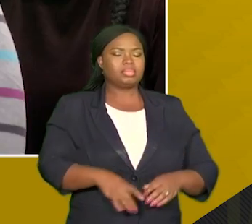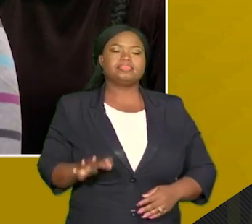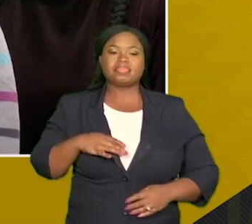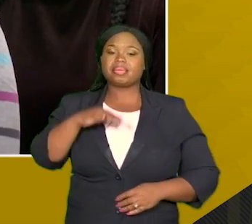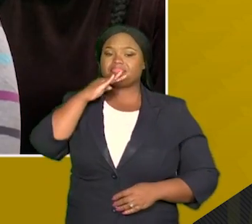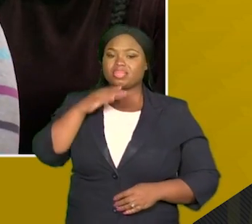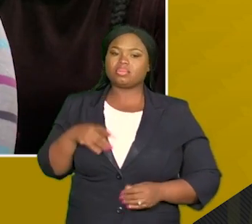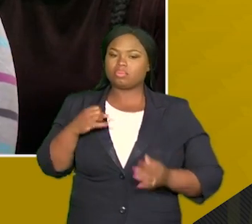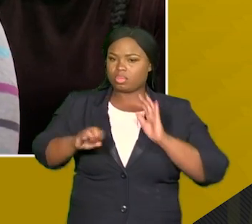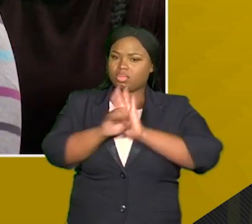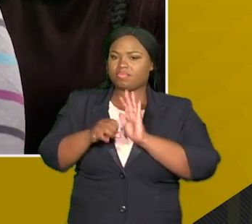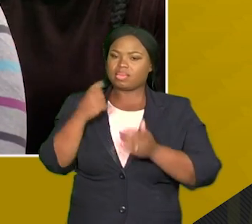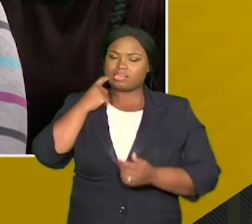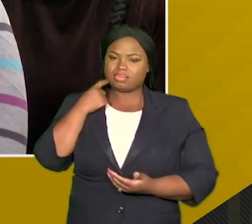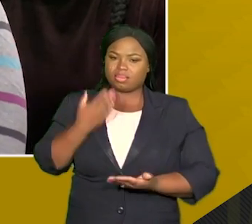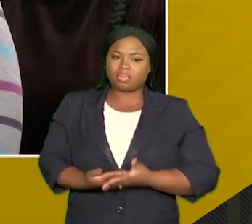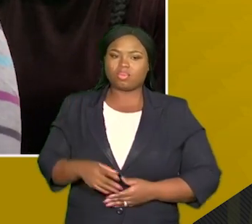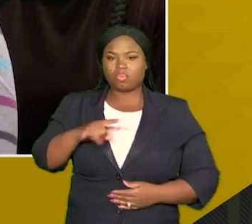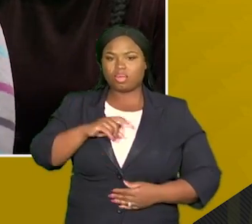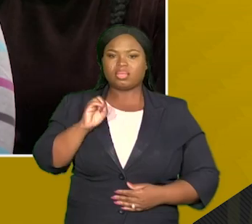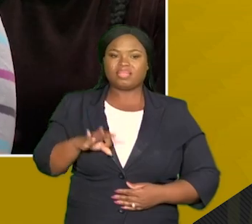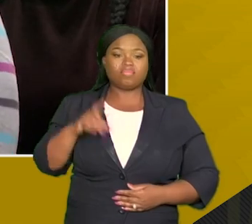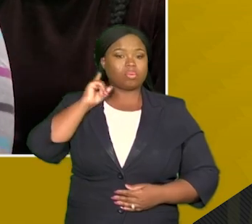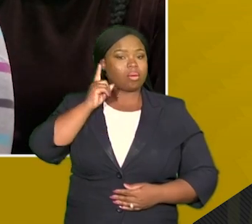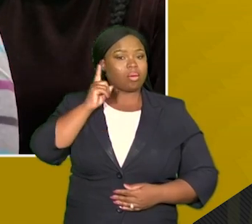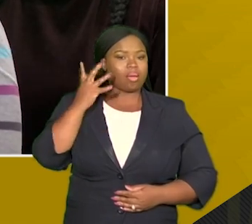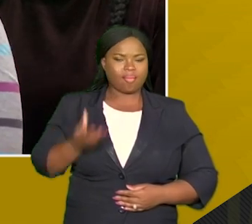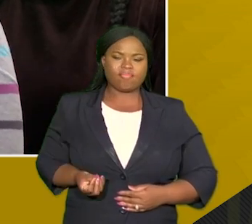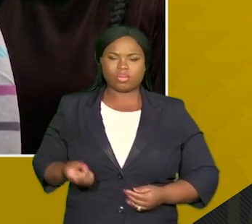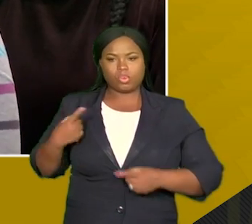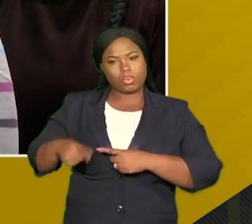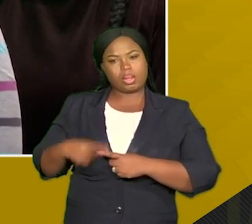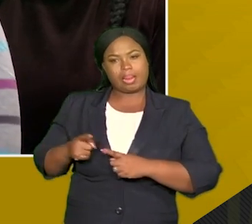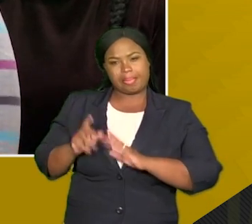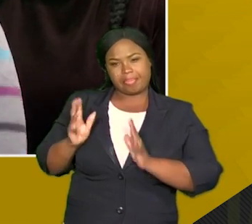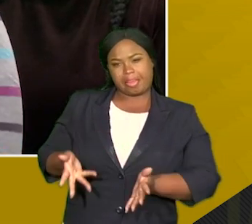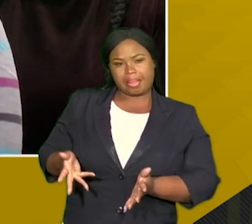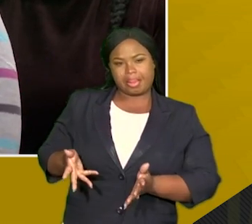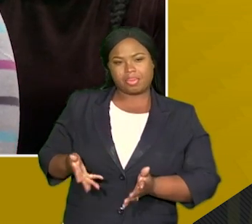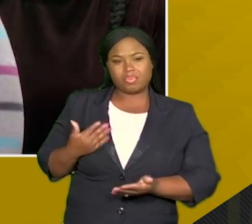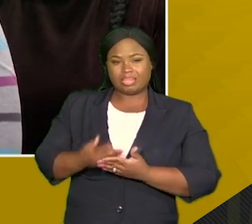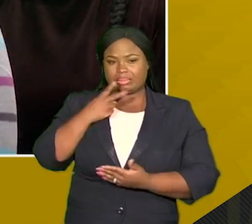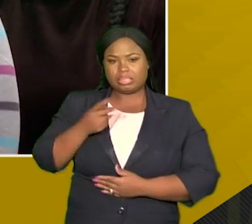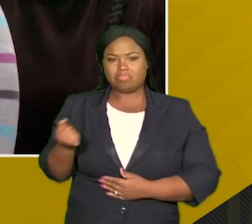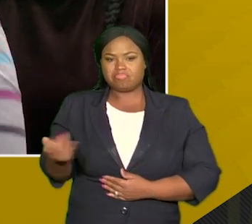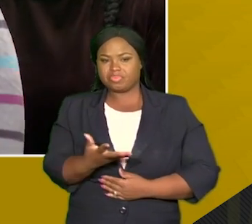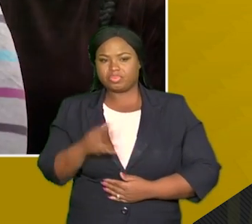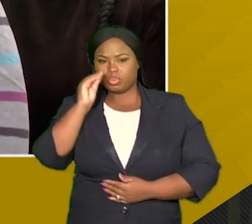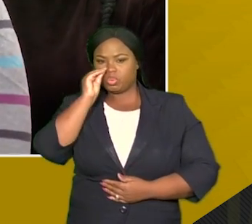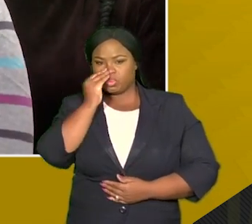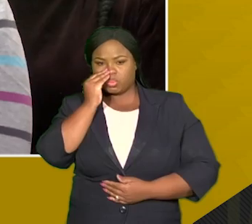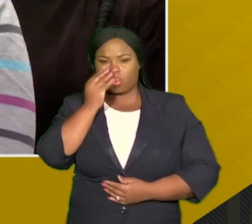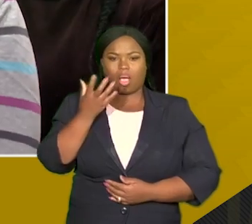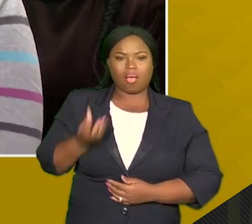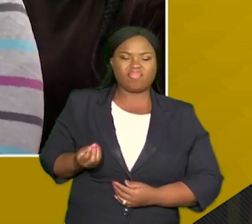ukuthi bayabonakala aba abafana bayabonakala abafana abastout abadlalayo laphaya ukuthi awabona lapha badlala ama dice abo